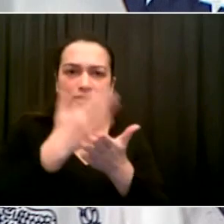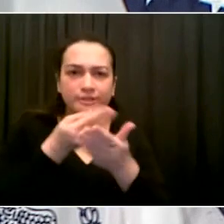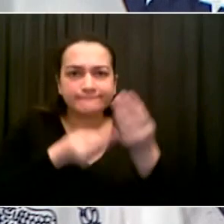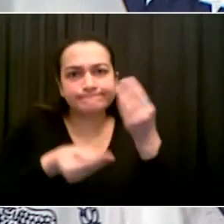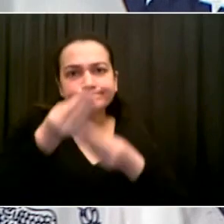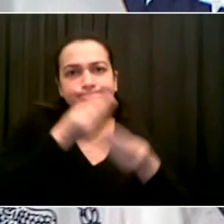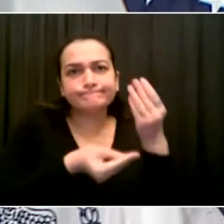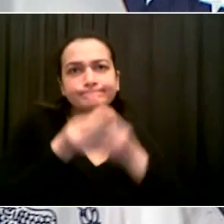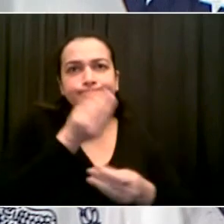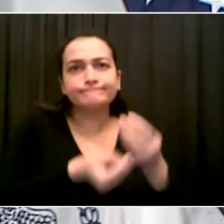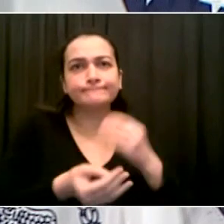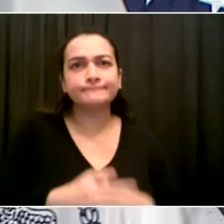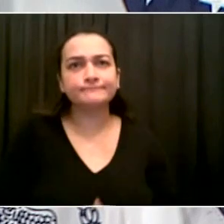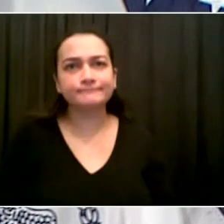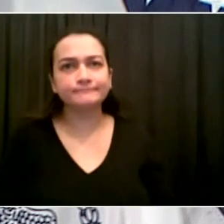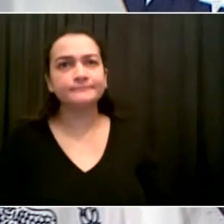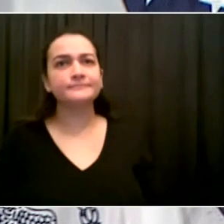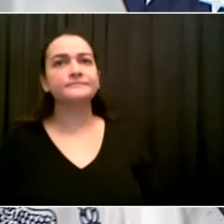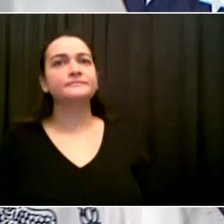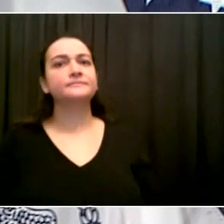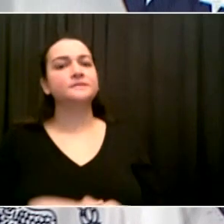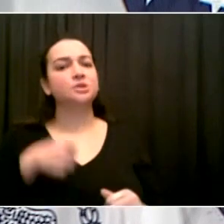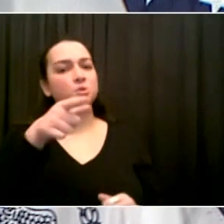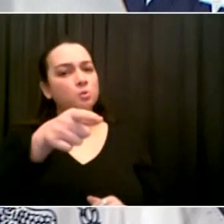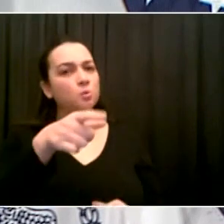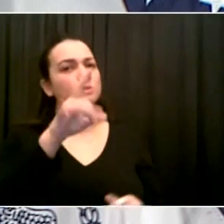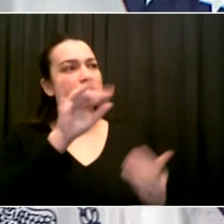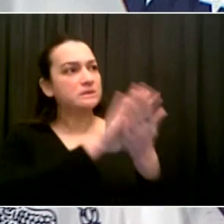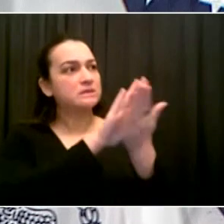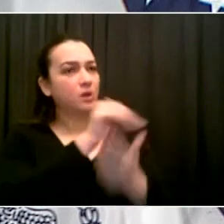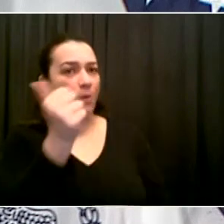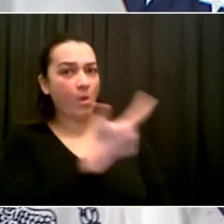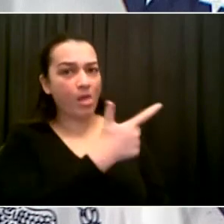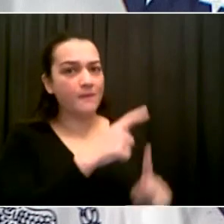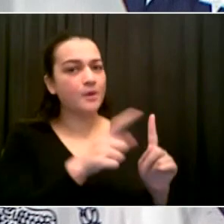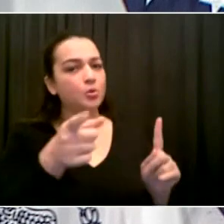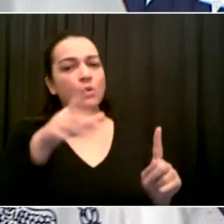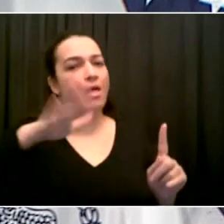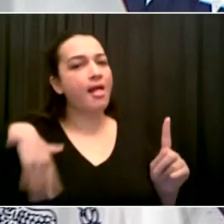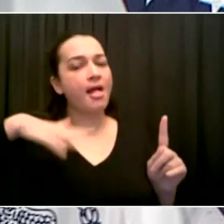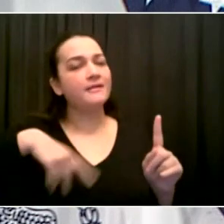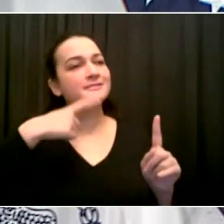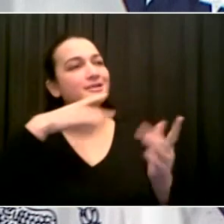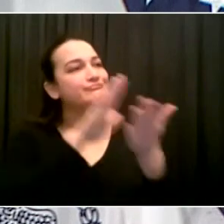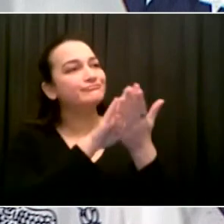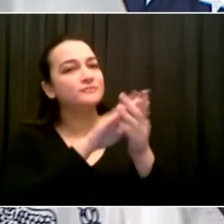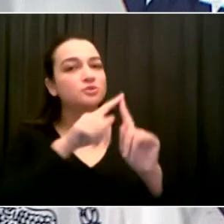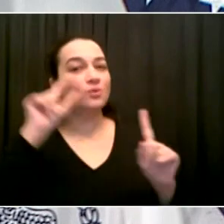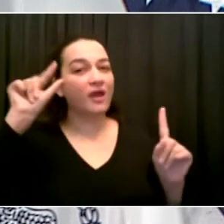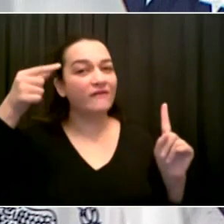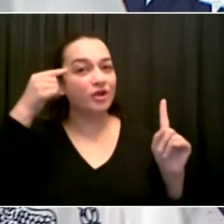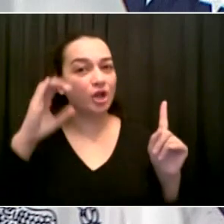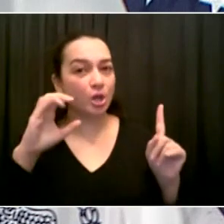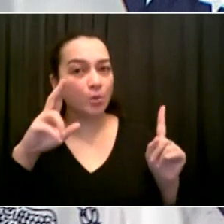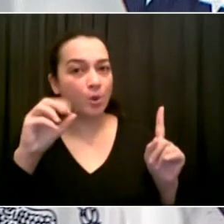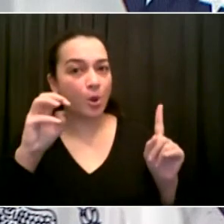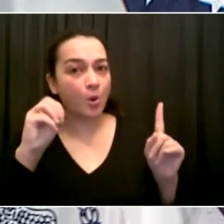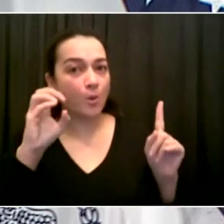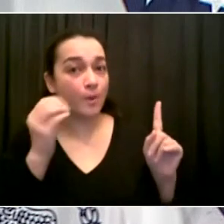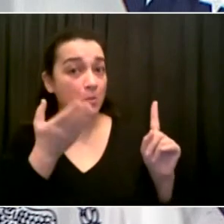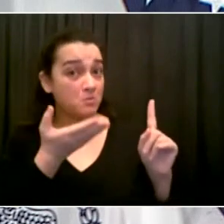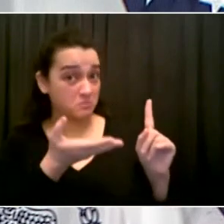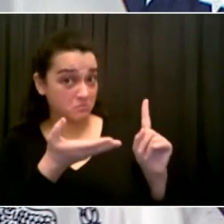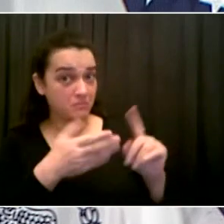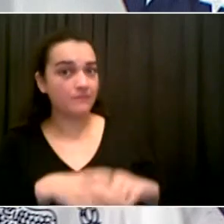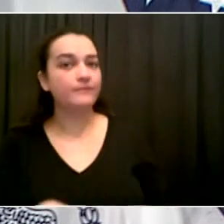position actually helped with the negotiations? And in that regard, it might have served a lot of folks benefit that he did not